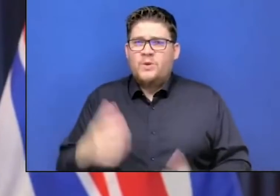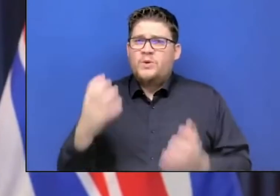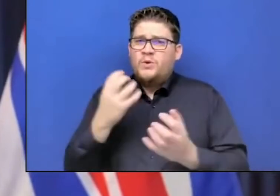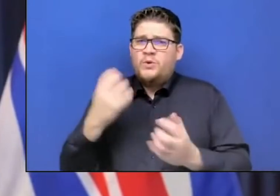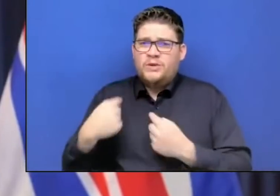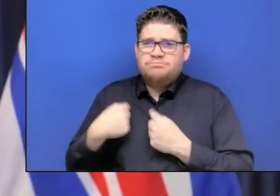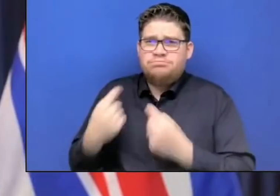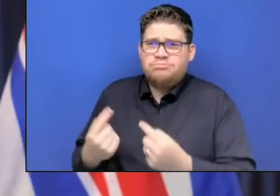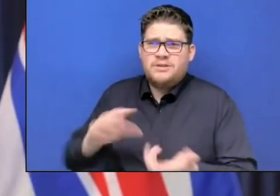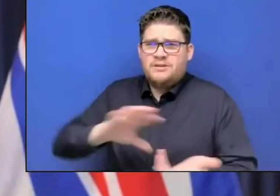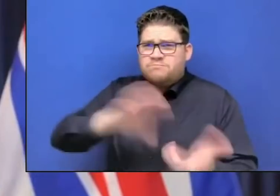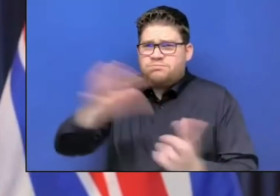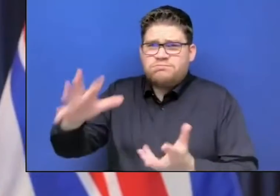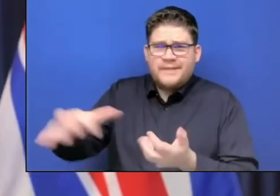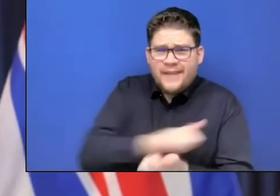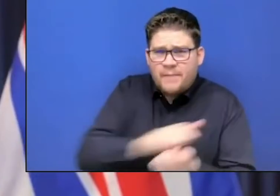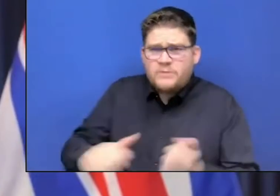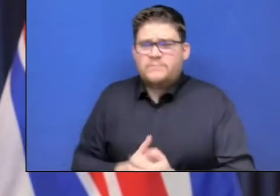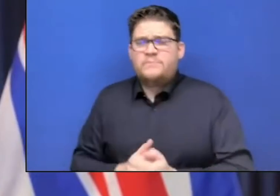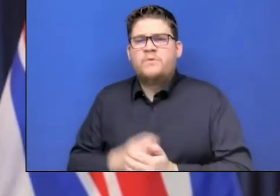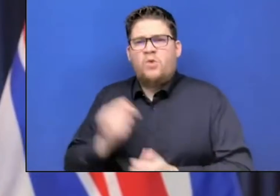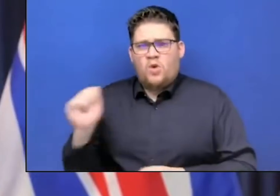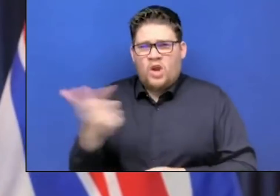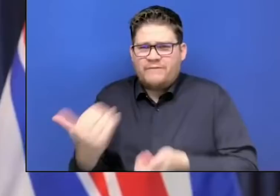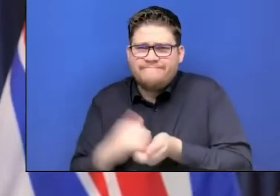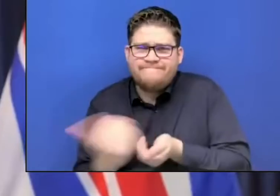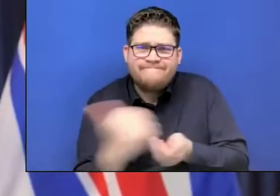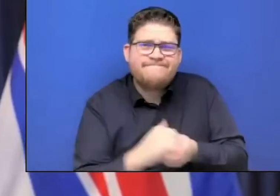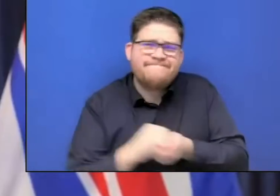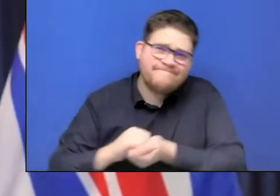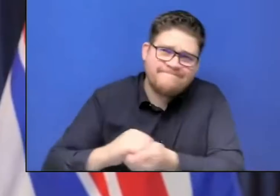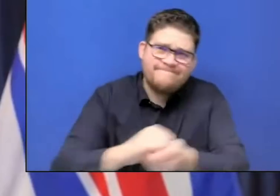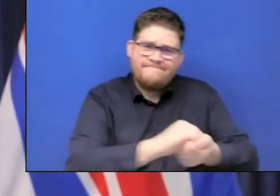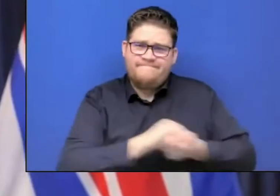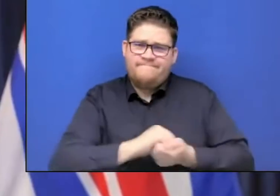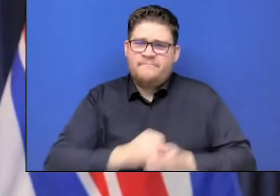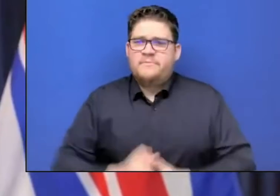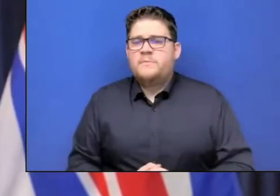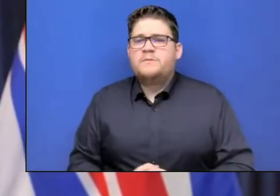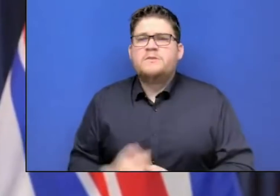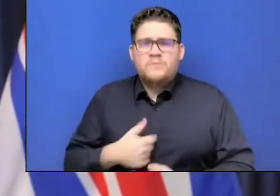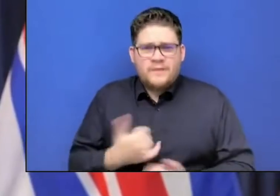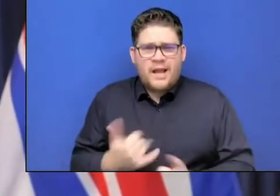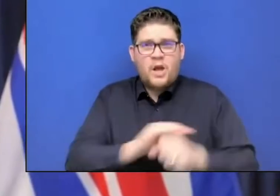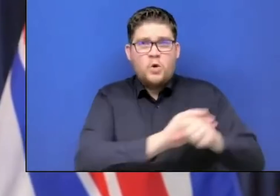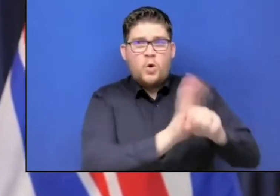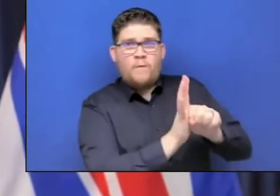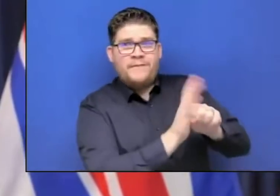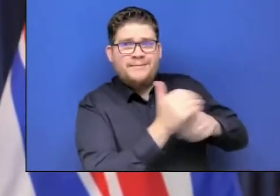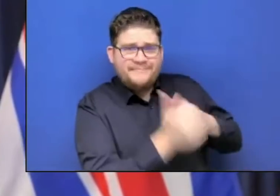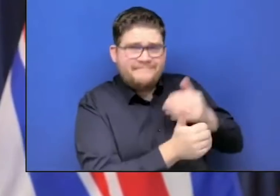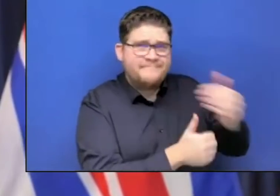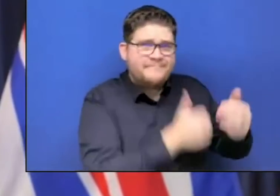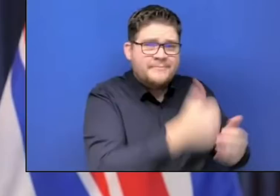it together. We've been doing that through the COVID pandemic. We've been doing that through other emergencies in this